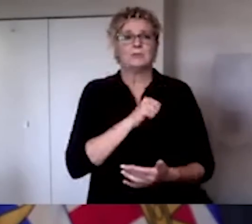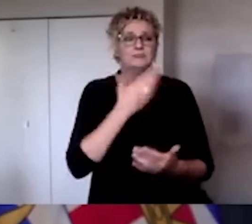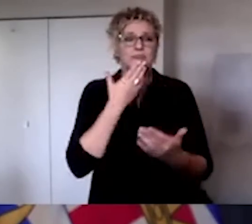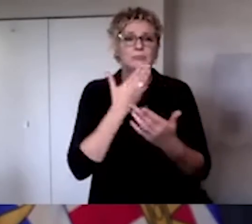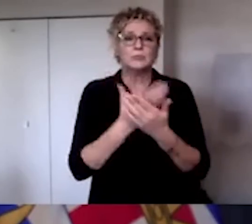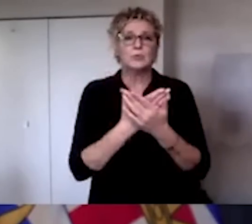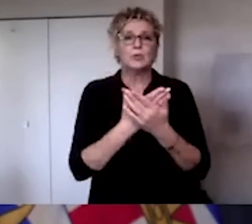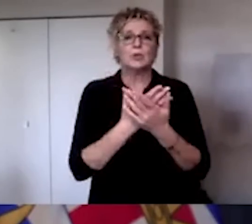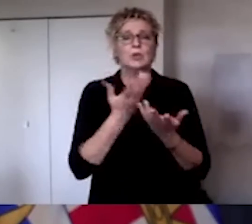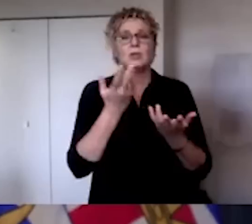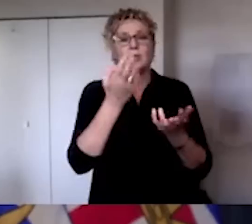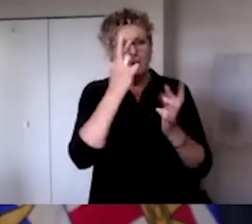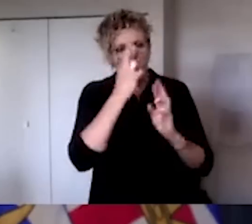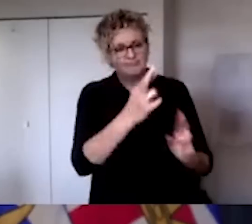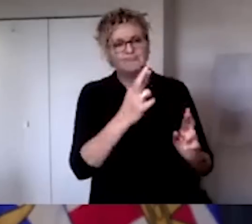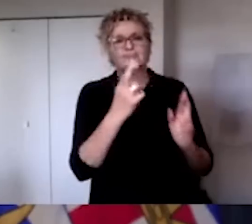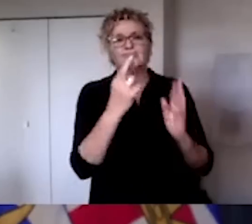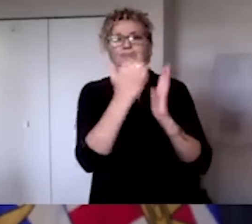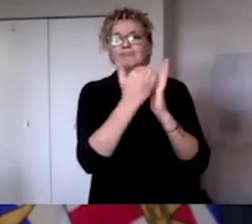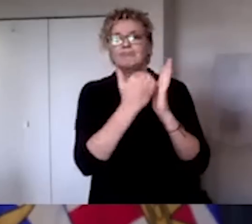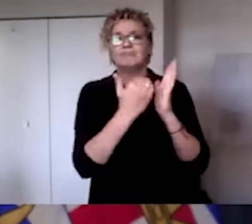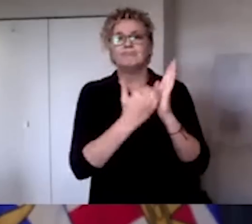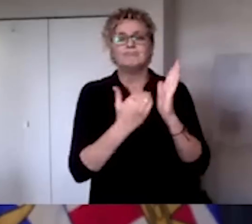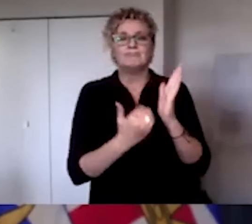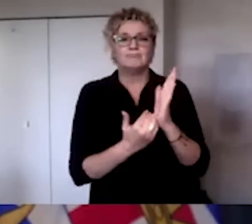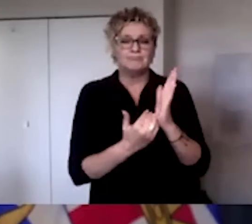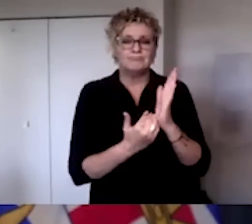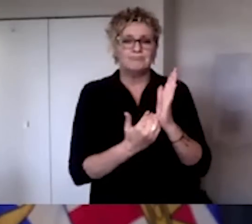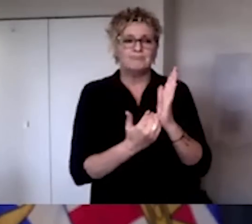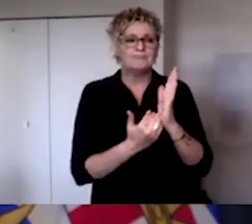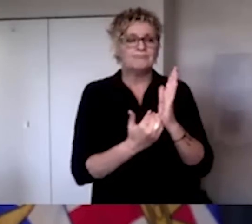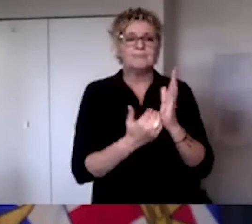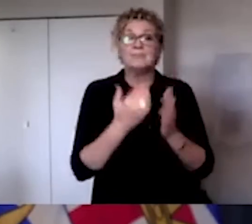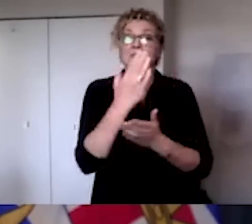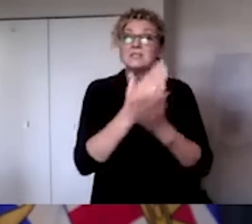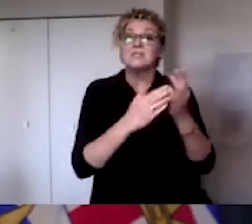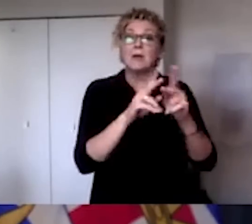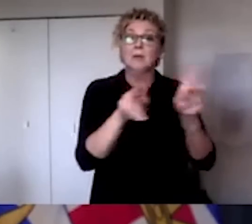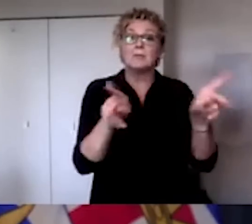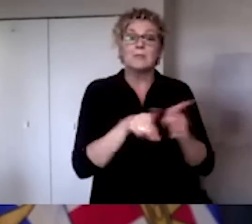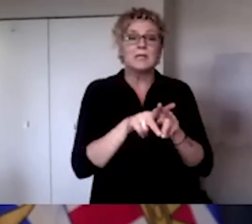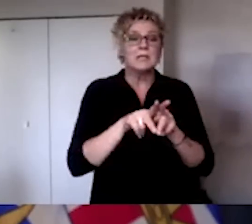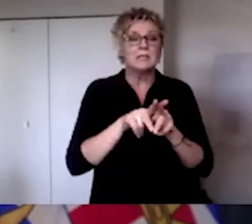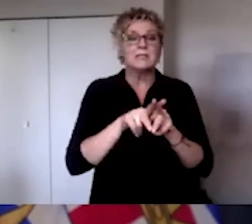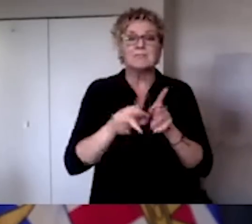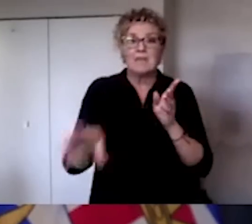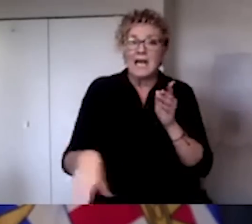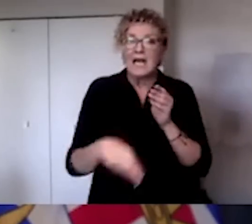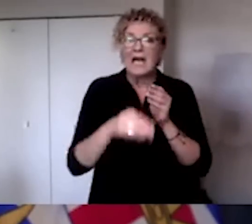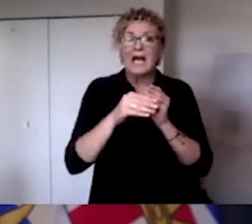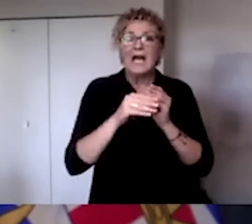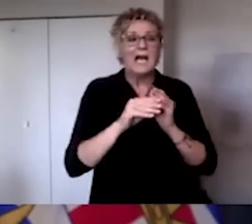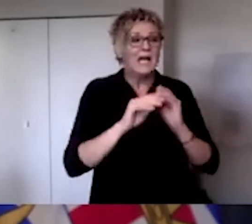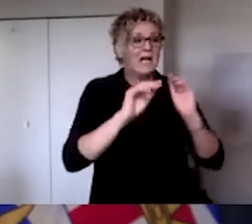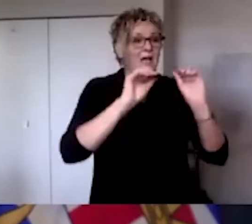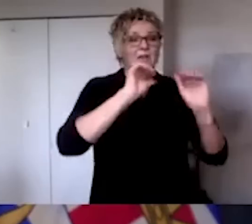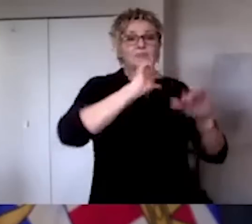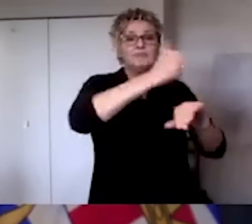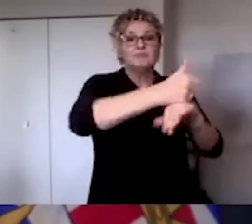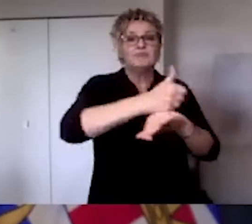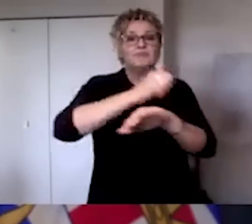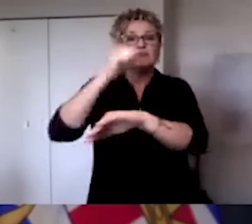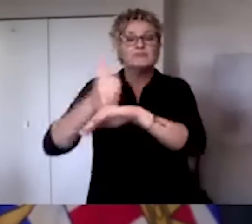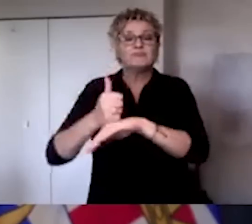we need for our community health and wellness to continue to have our businesses going, to have people going back to